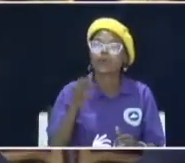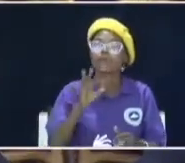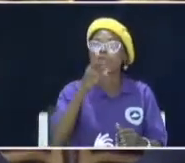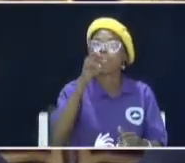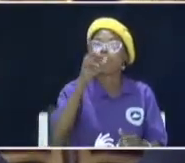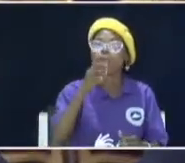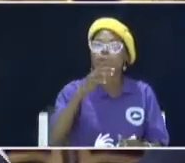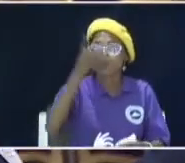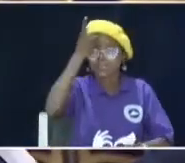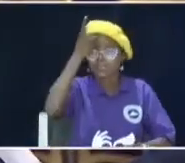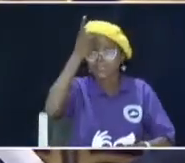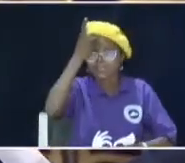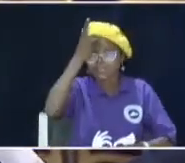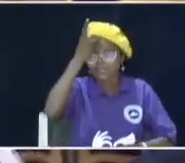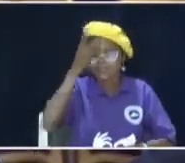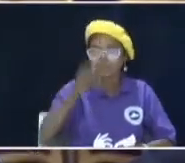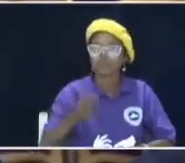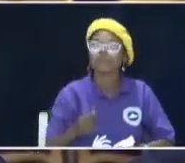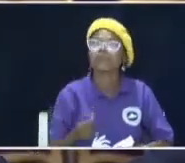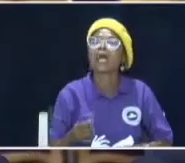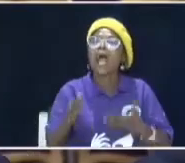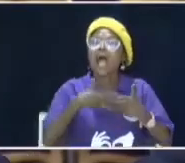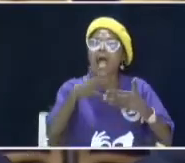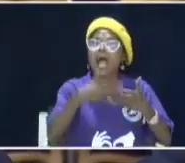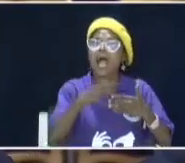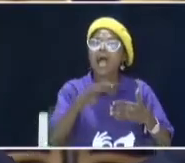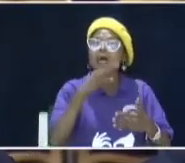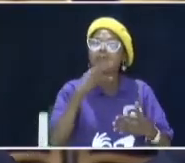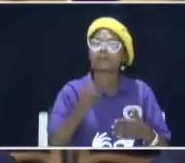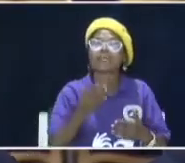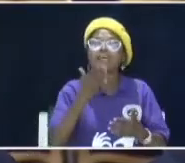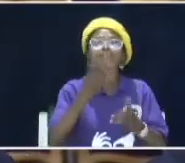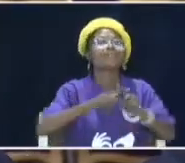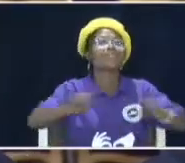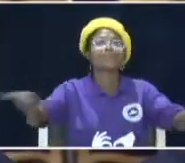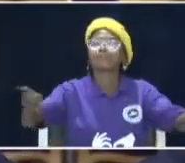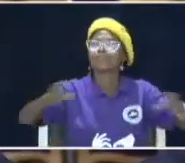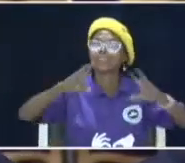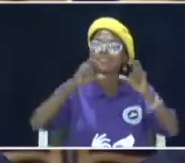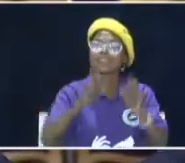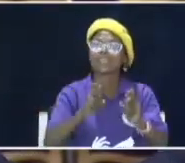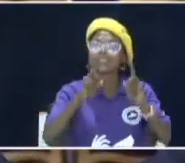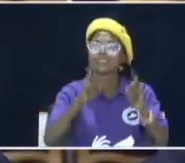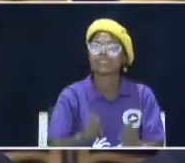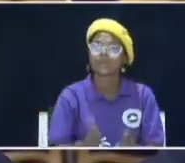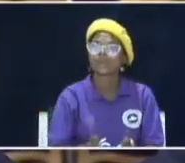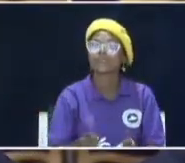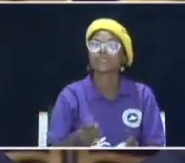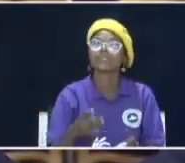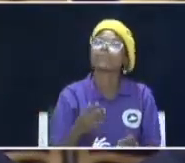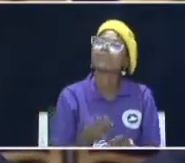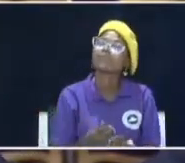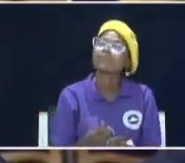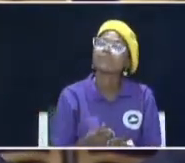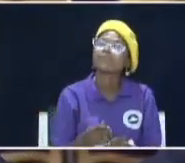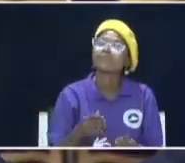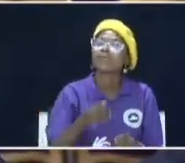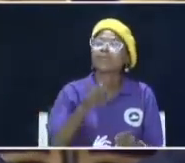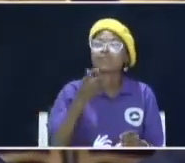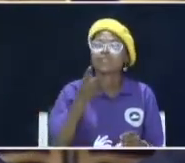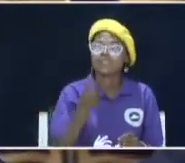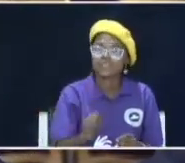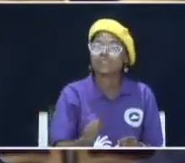nervous system disorder. After a series of examination, MRI, CT brain scan, a